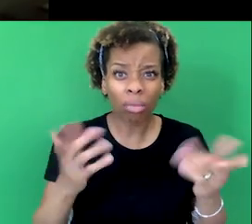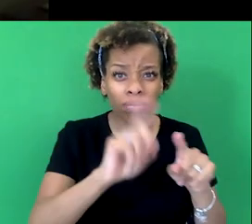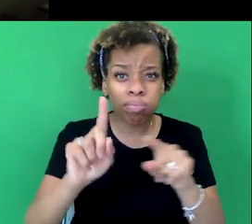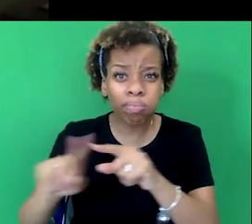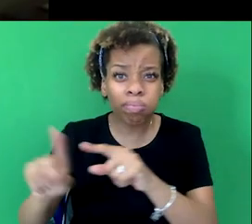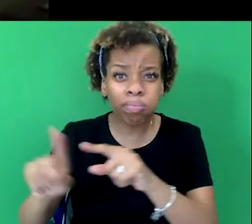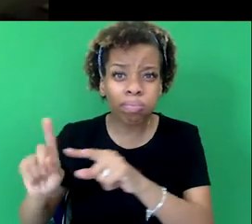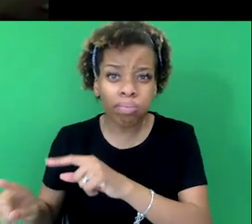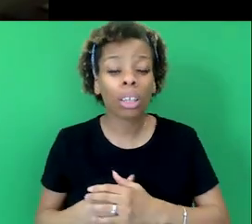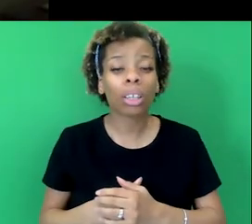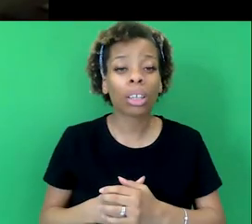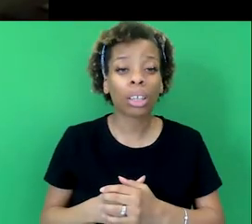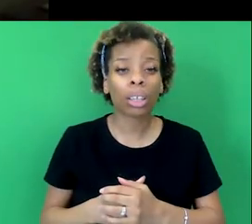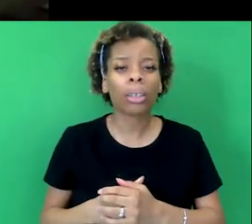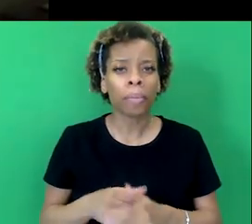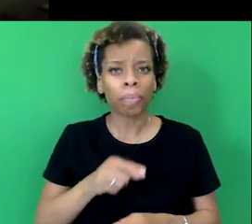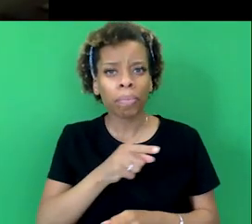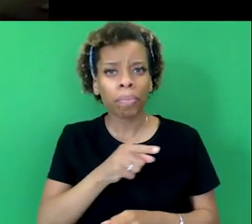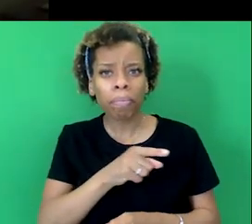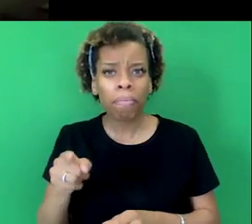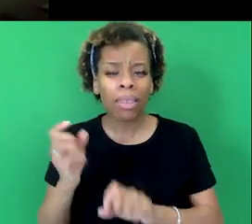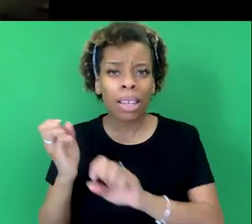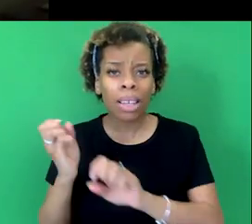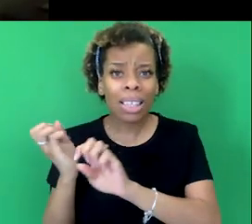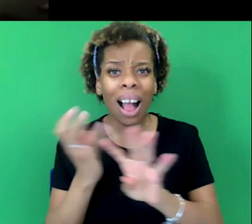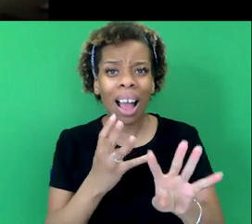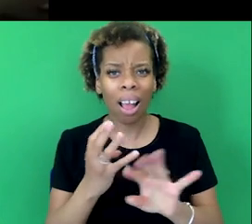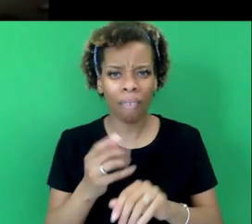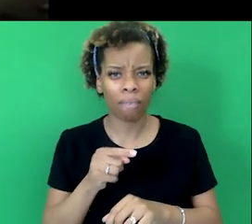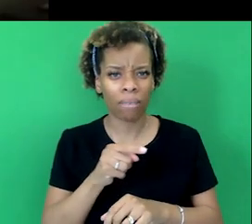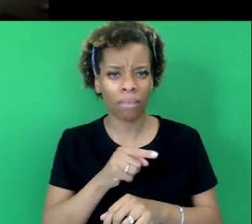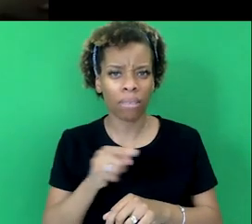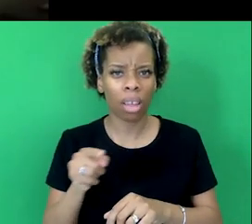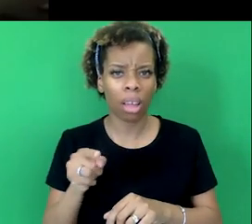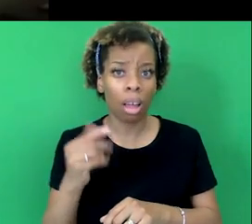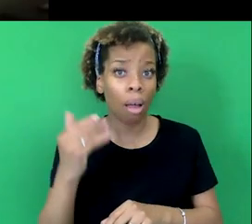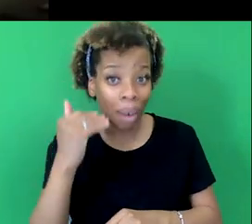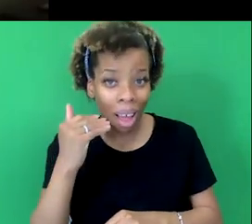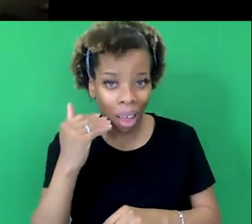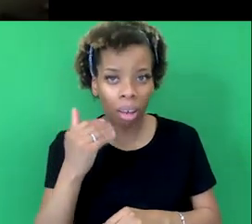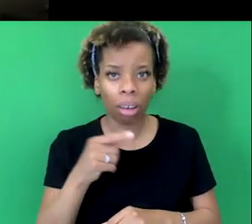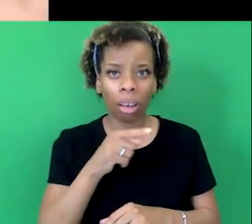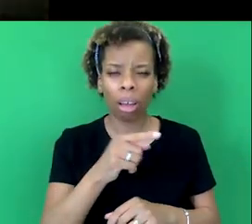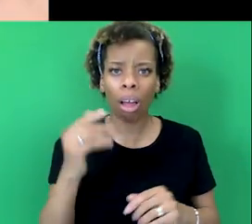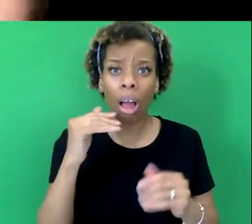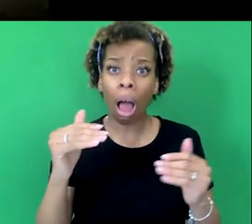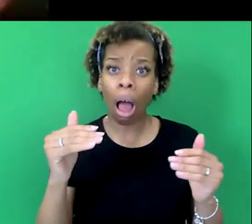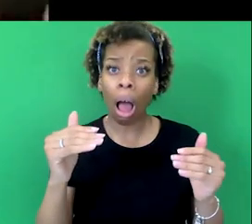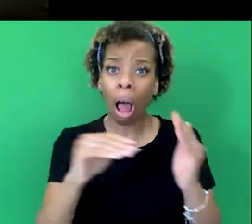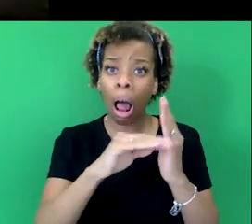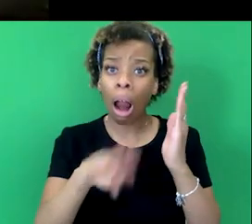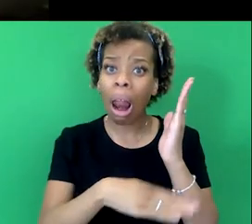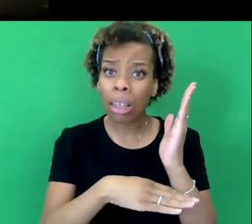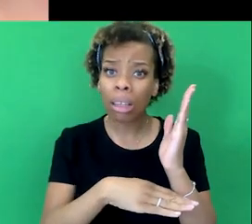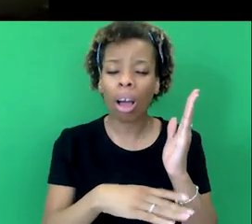difference in being black was not about being lesser. I mean, they had ideas